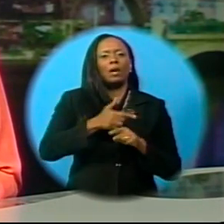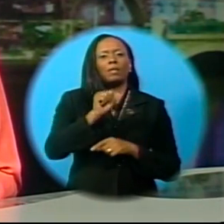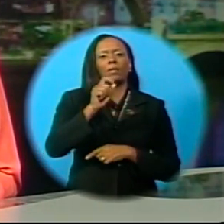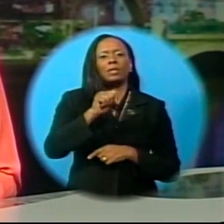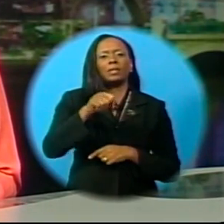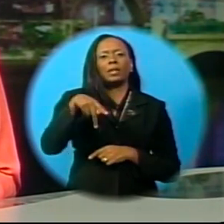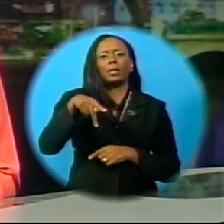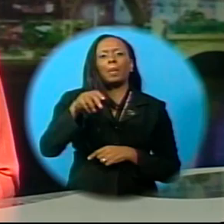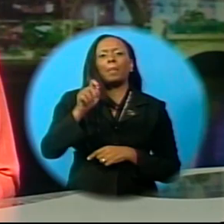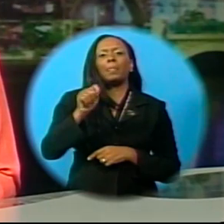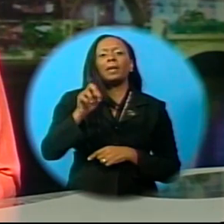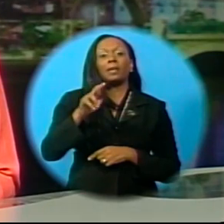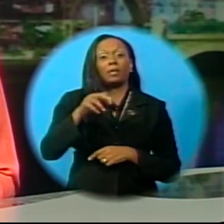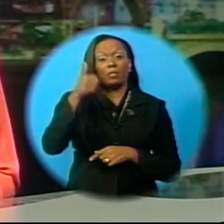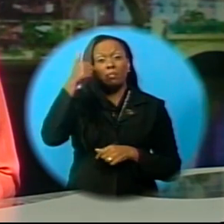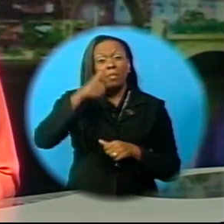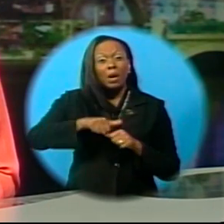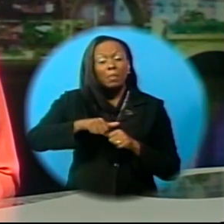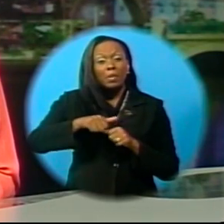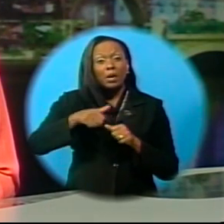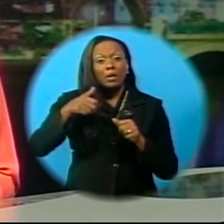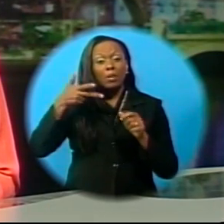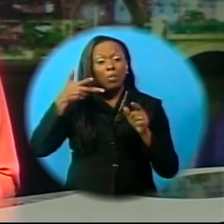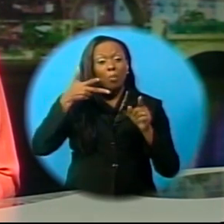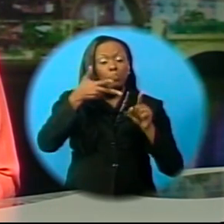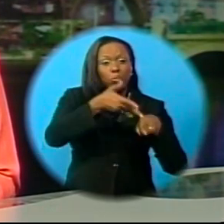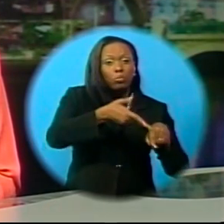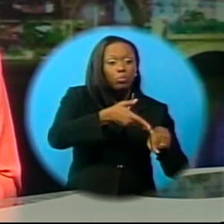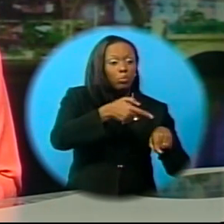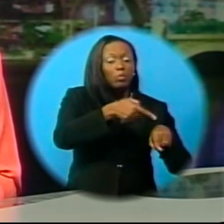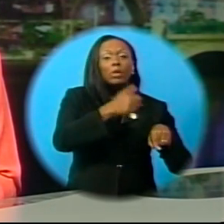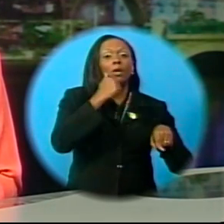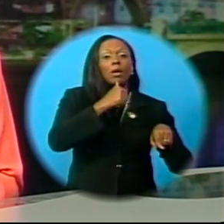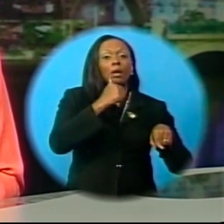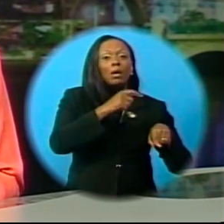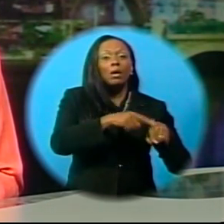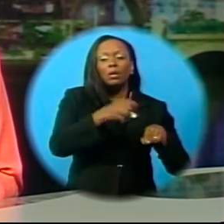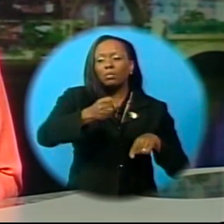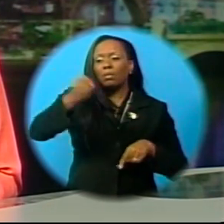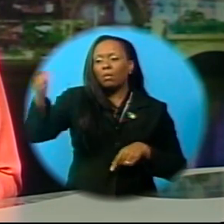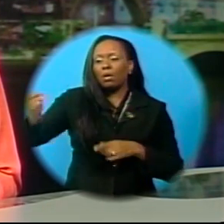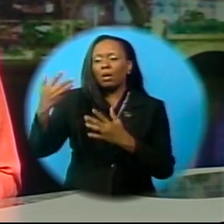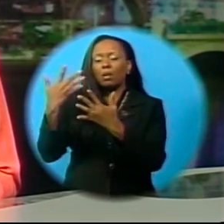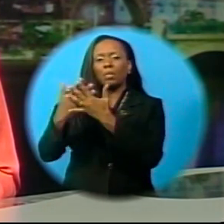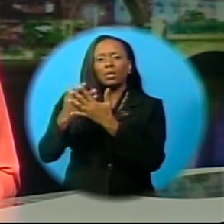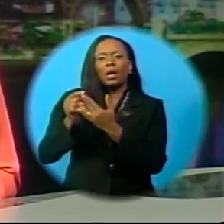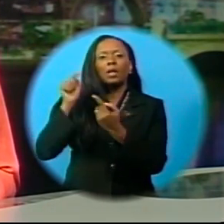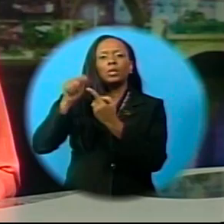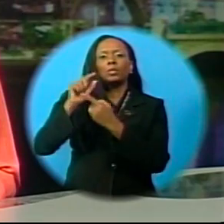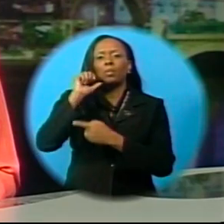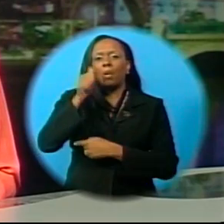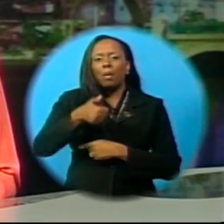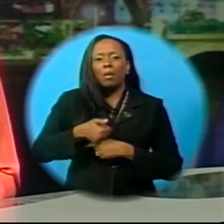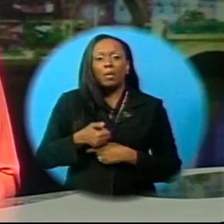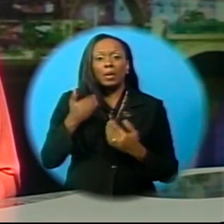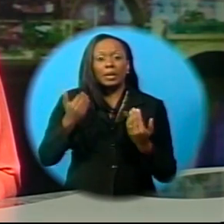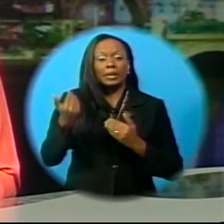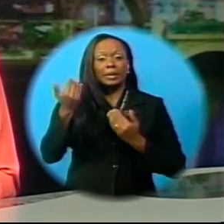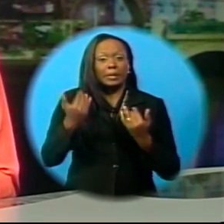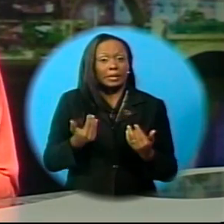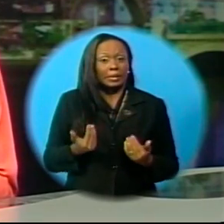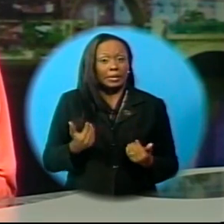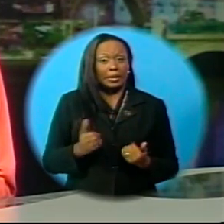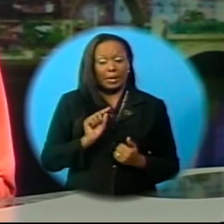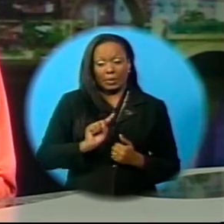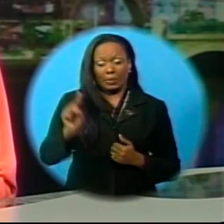hit-and-run accident has been remanded to Her Majesty's Prison at Dodds until tomorrow. He appeared in the Whole Town Magistrates Court today to answer